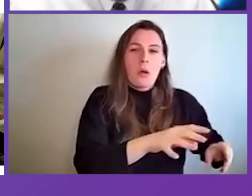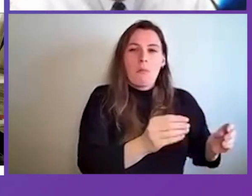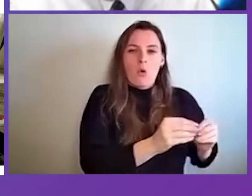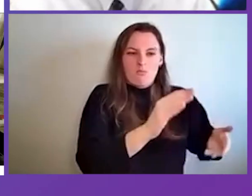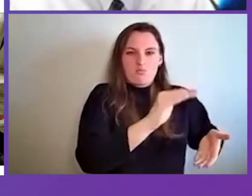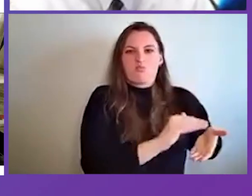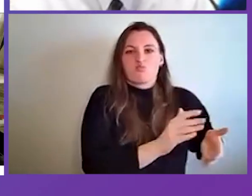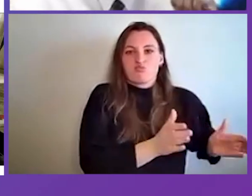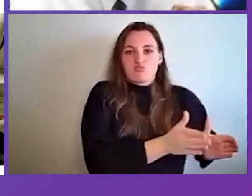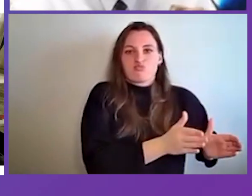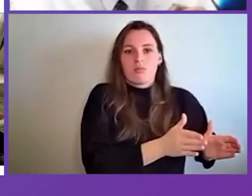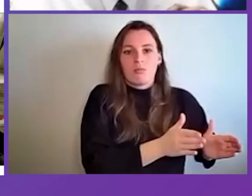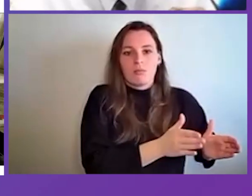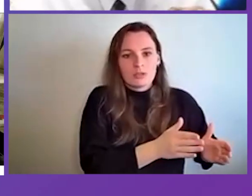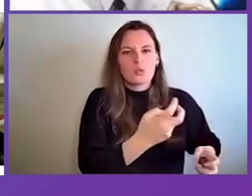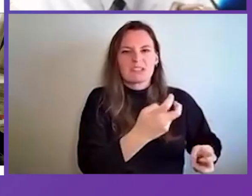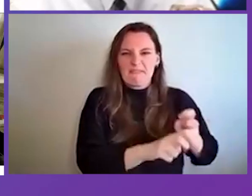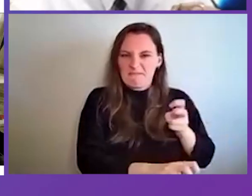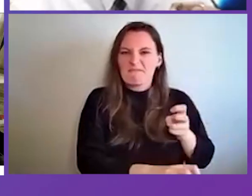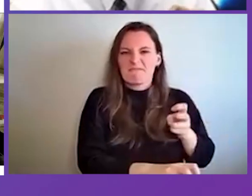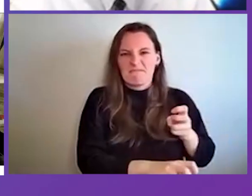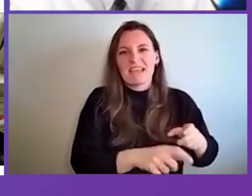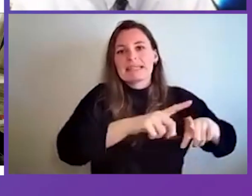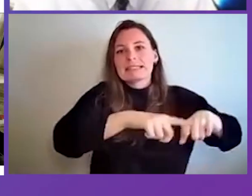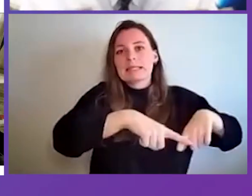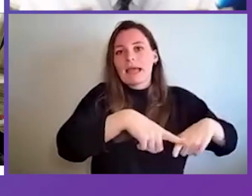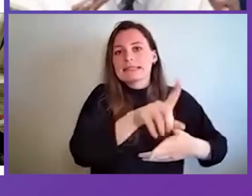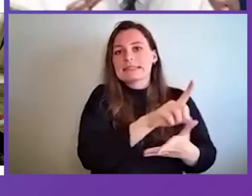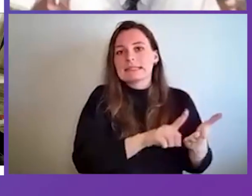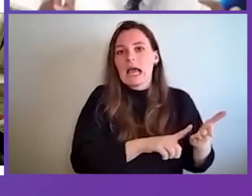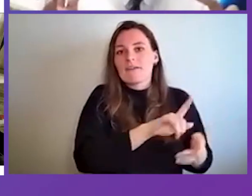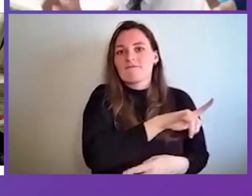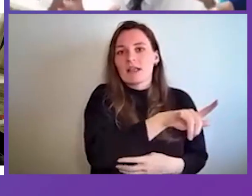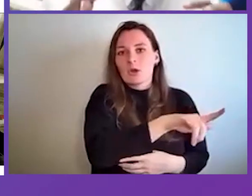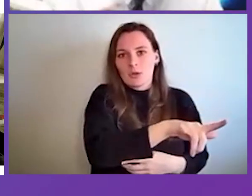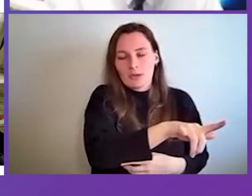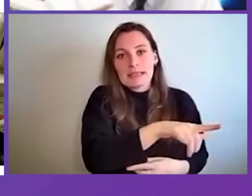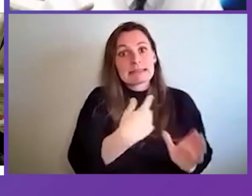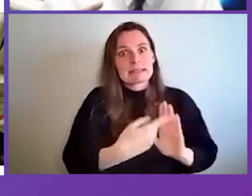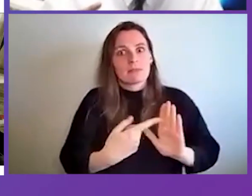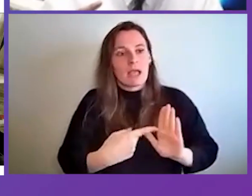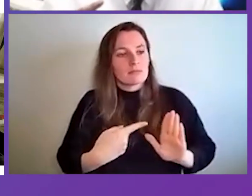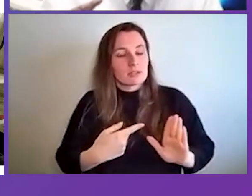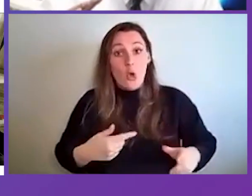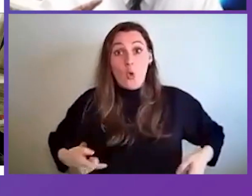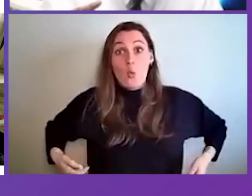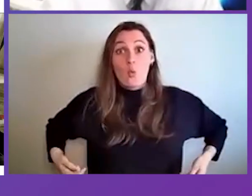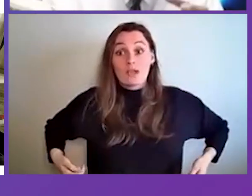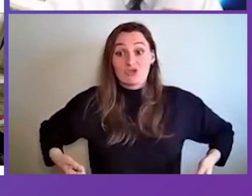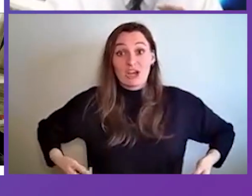smaller aircraft. And depending on the design, they can be very challenging to get wheelchairs in and out of